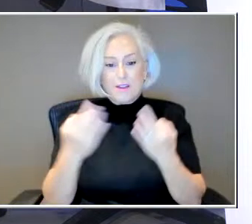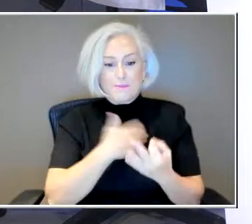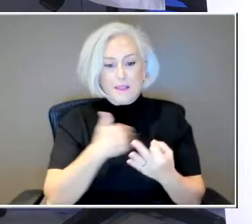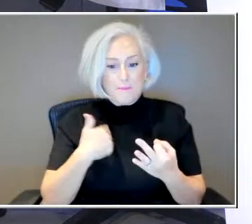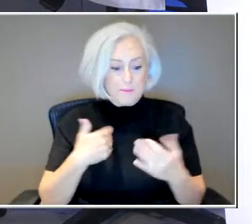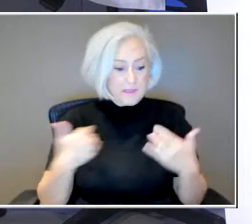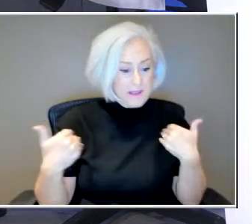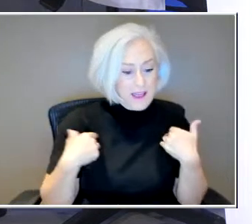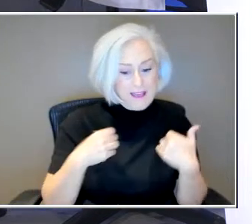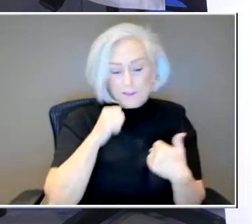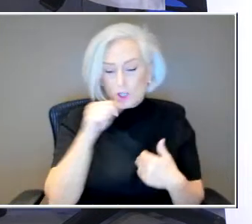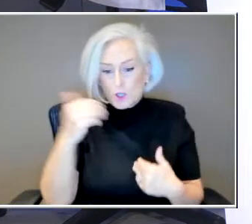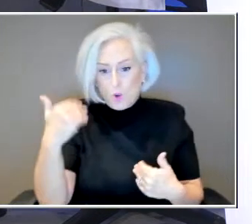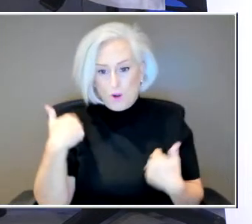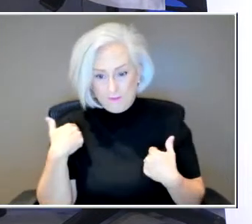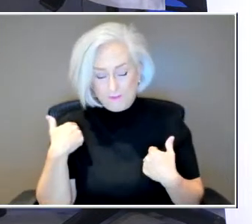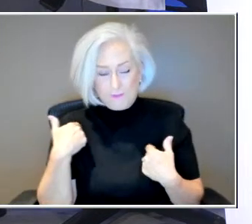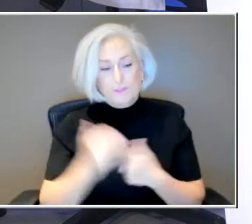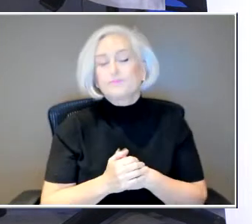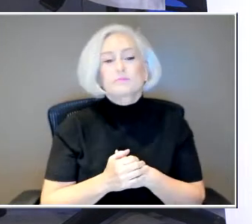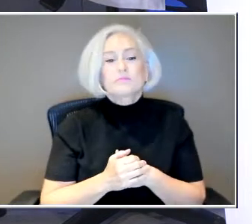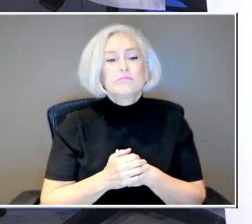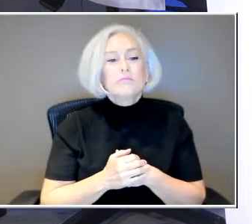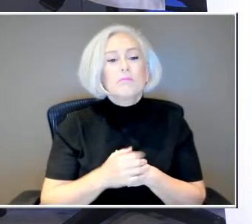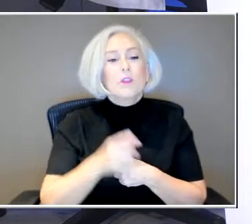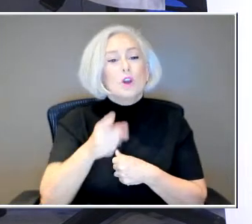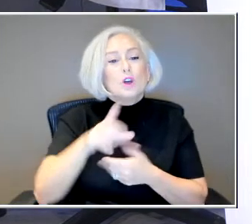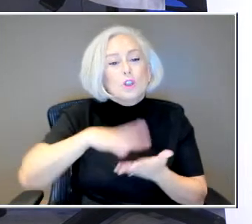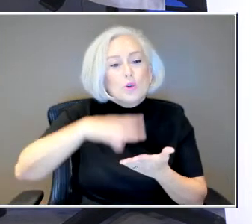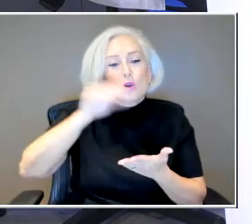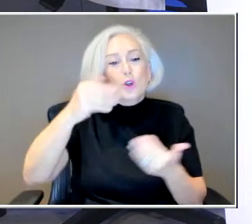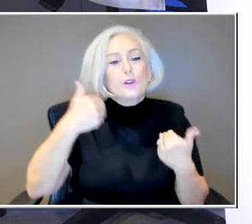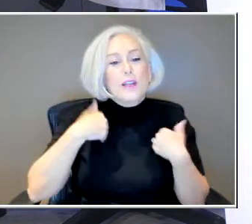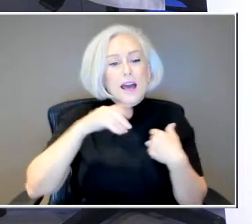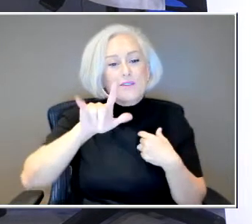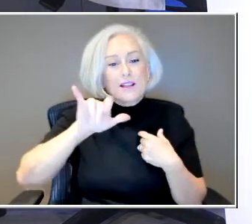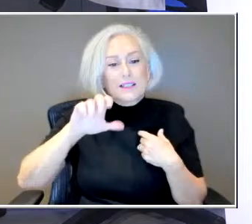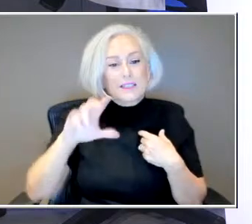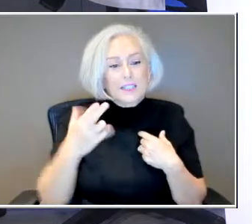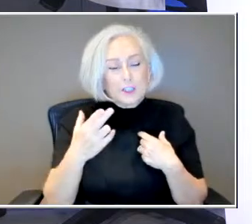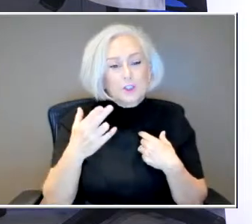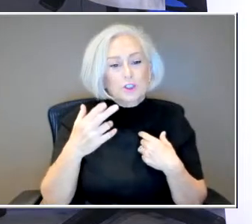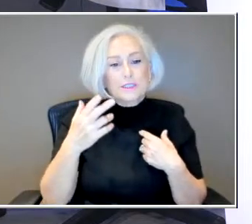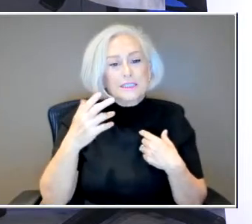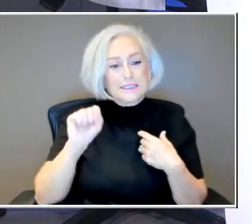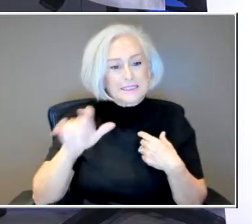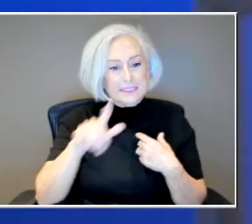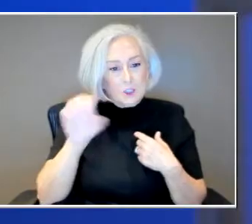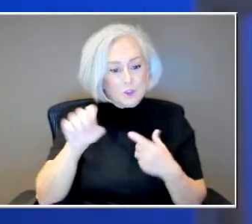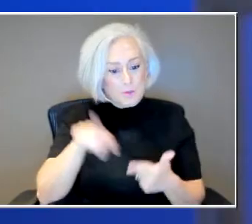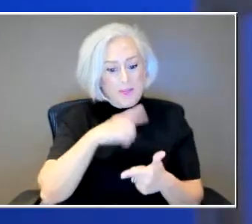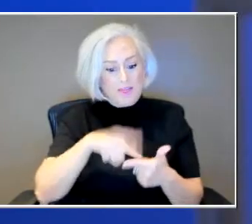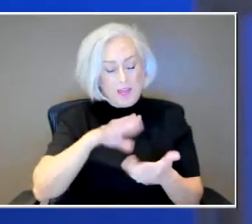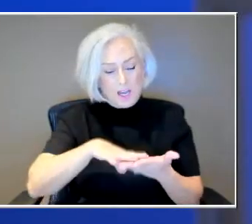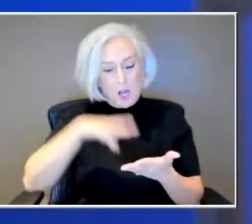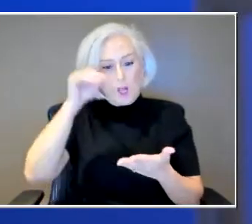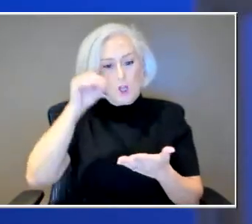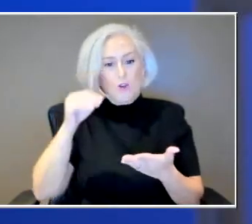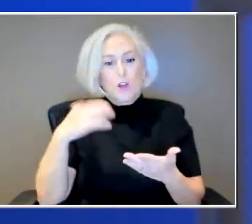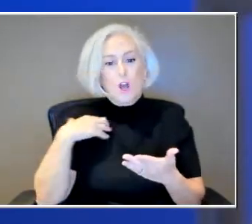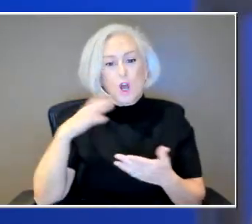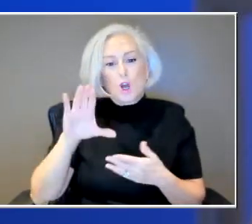was it between learning that you had Lynch syndrome, that was determined, to then you learned you have colon cancer? There was about